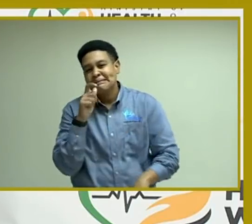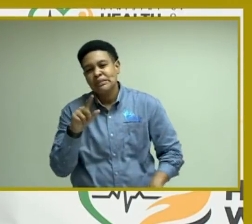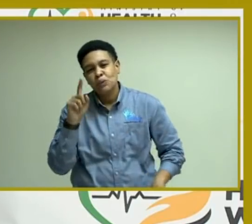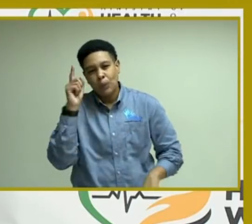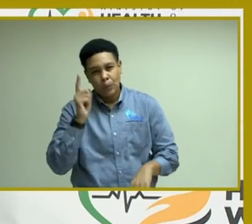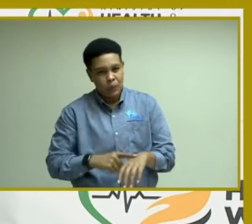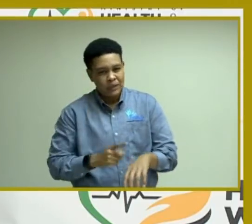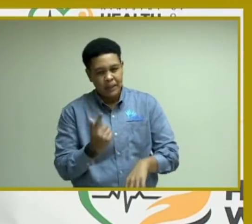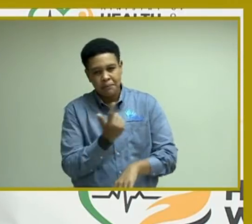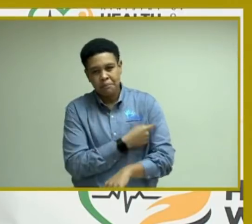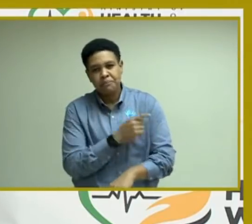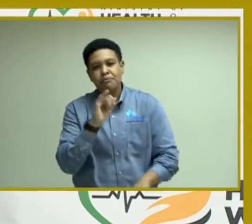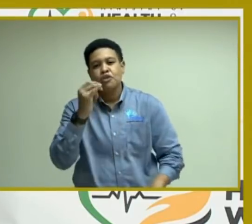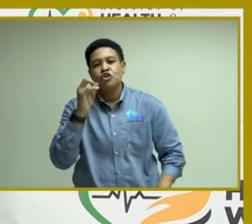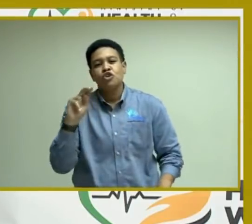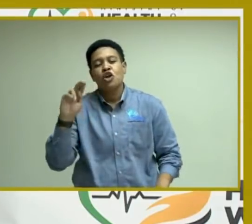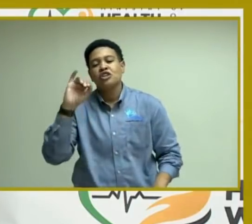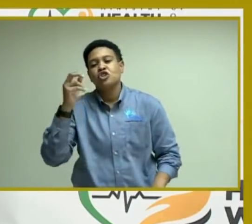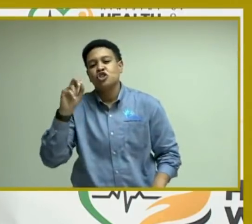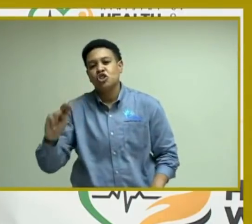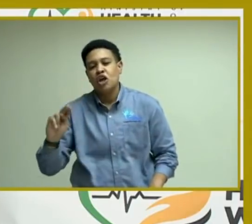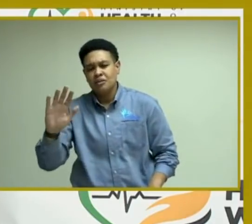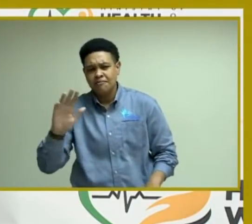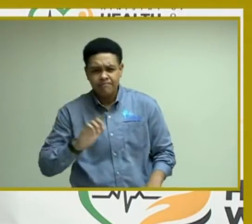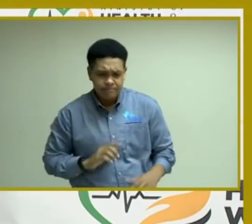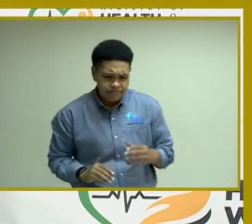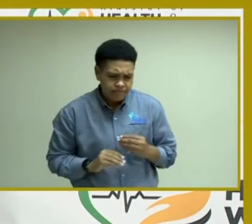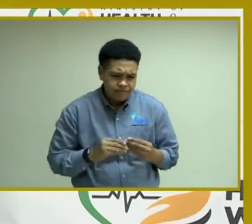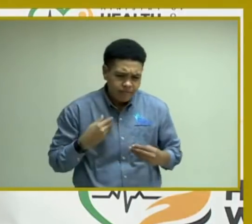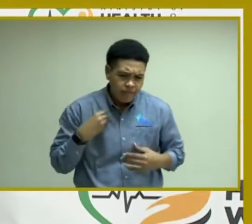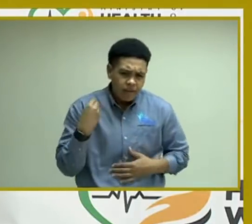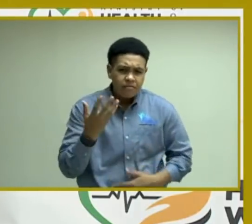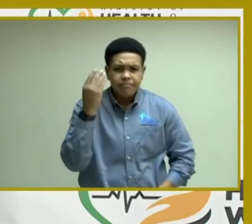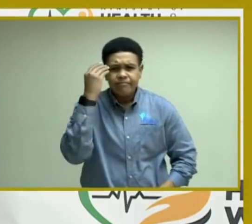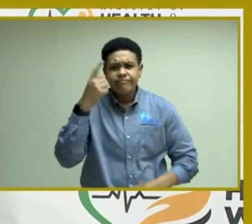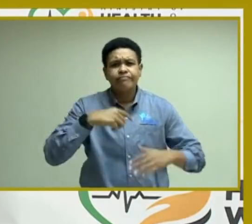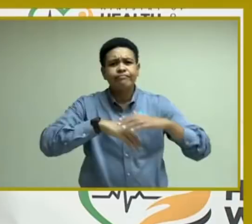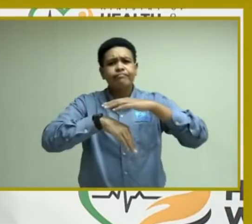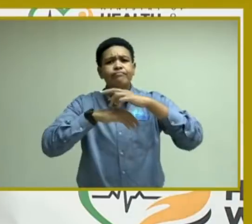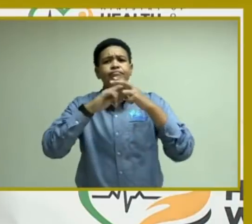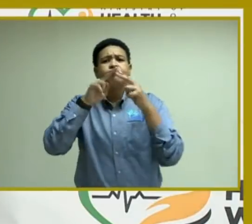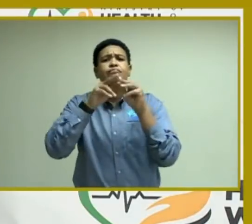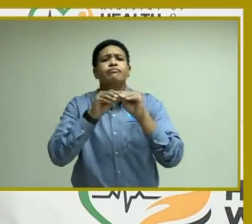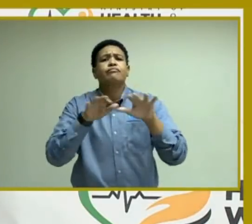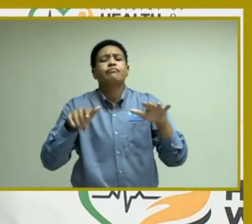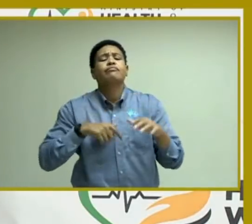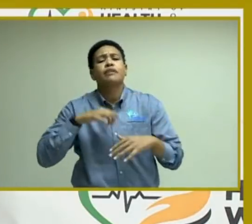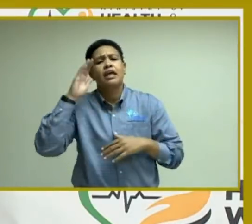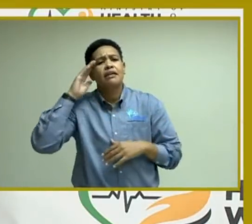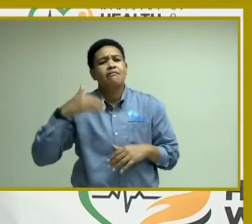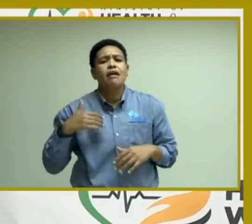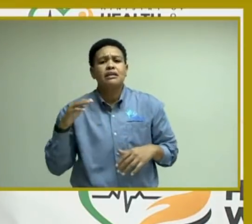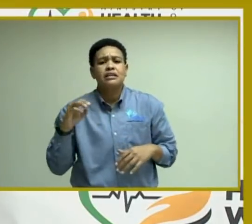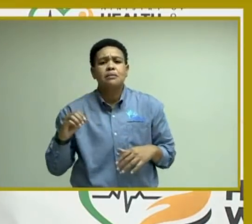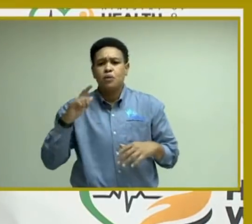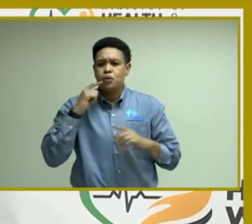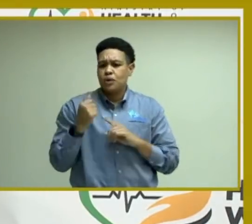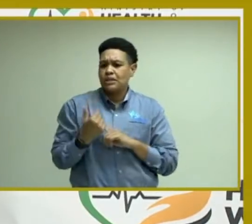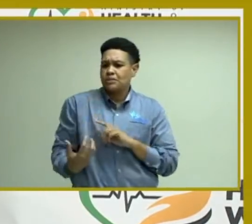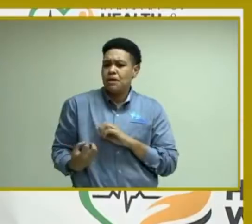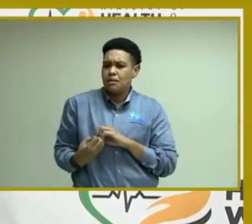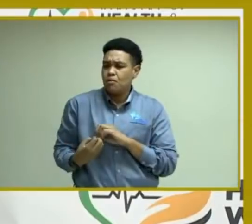application. I wanted therefore, having given these basic numbers, I invite the CMO to expand a bit